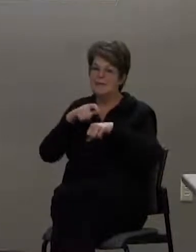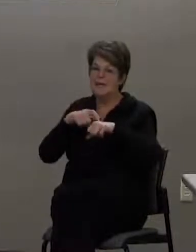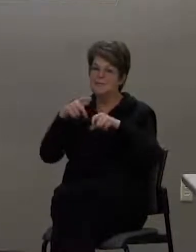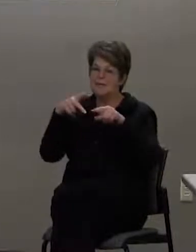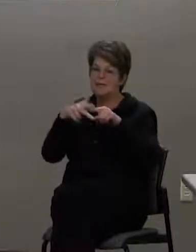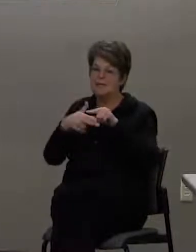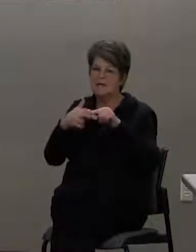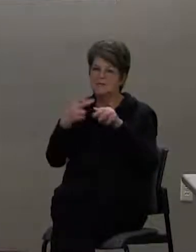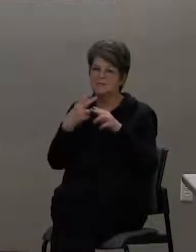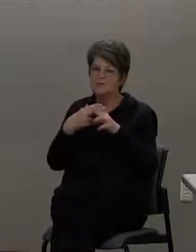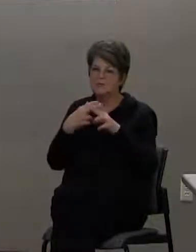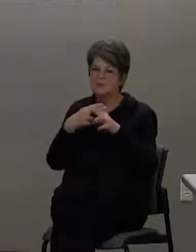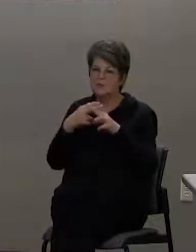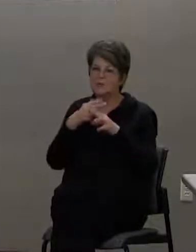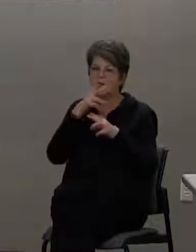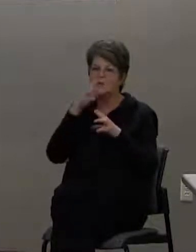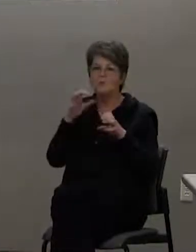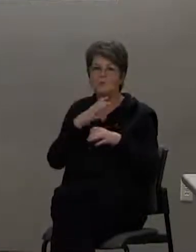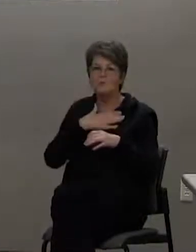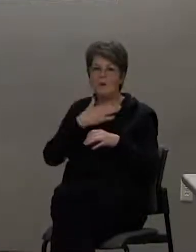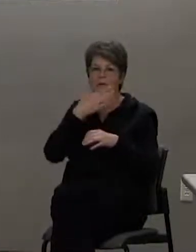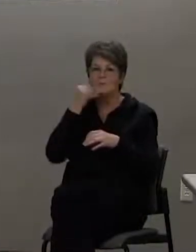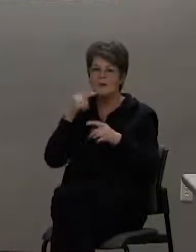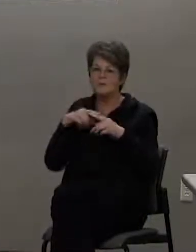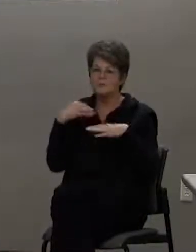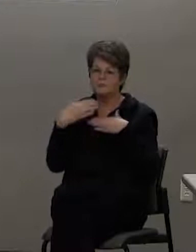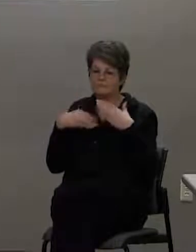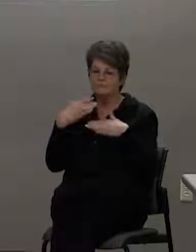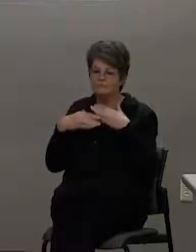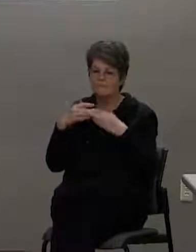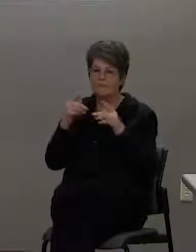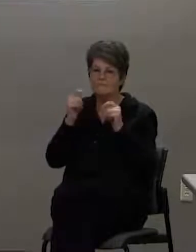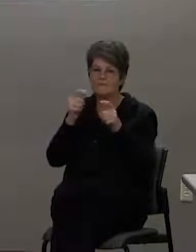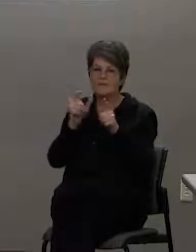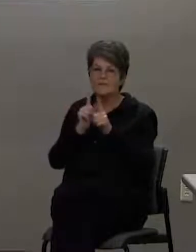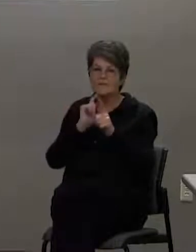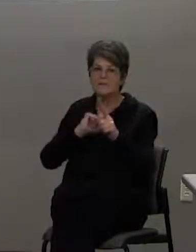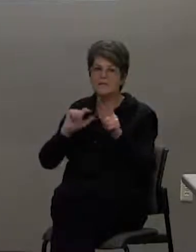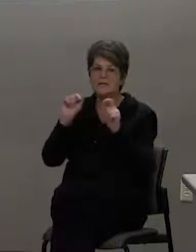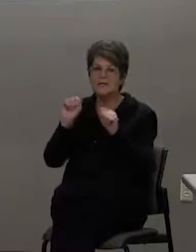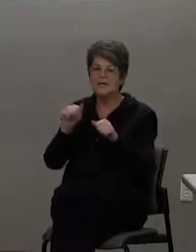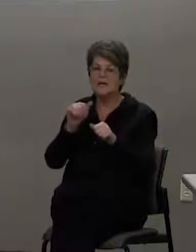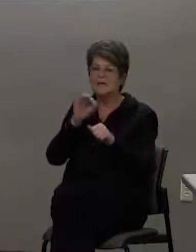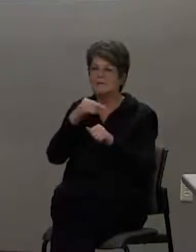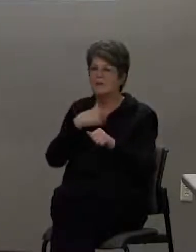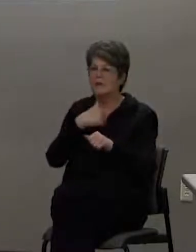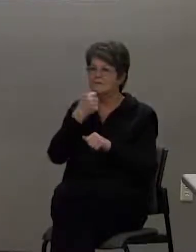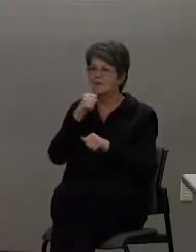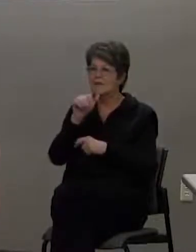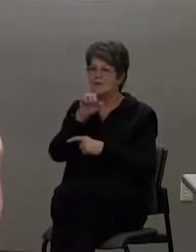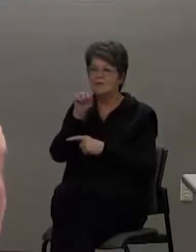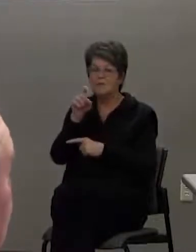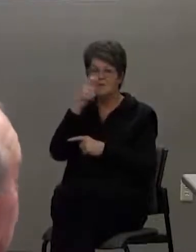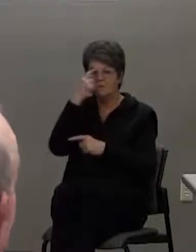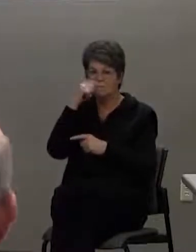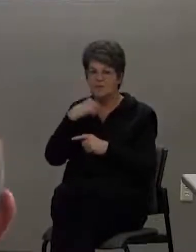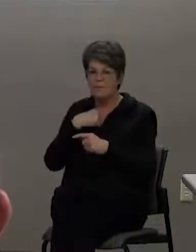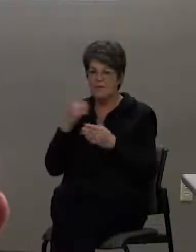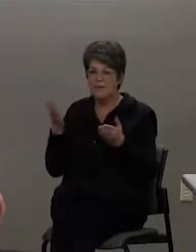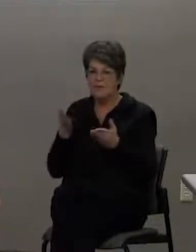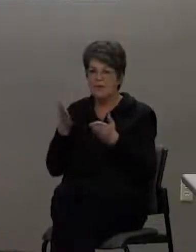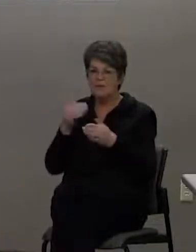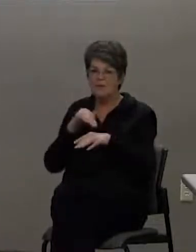cut short. I will do my best to move through it as quickly as we can. Once again, if you have questions for me here at the